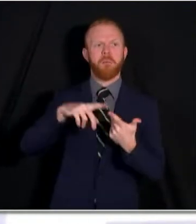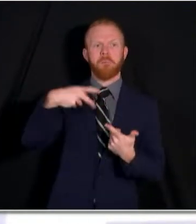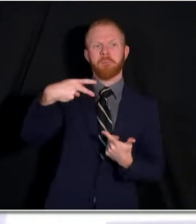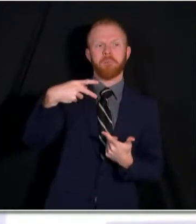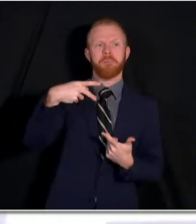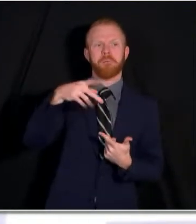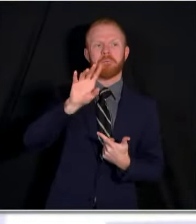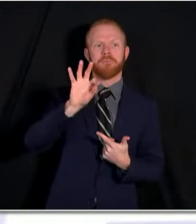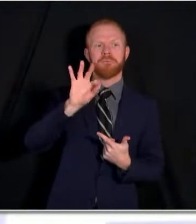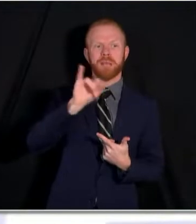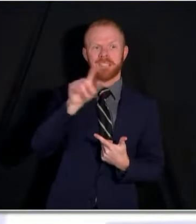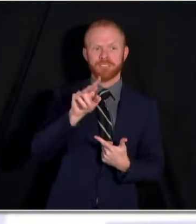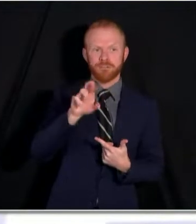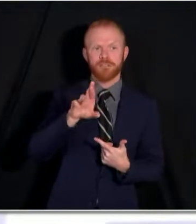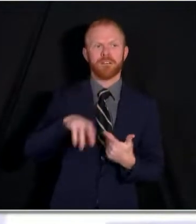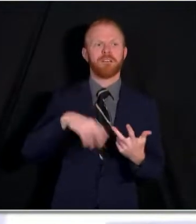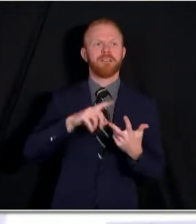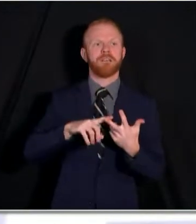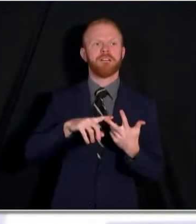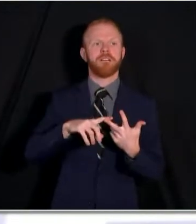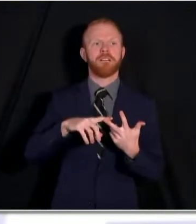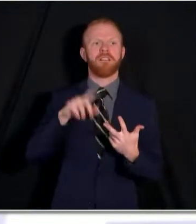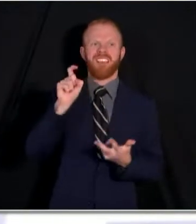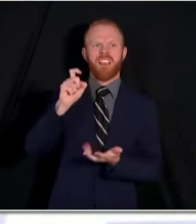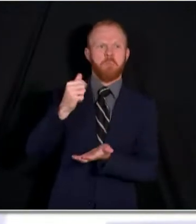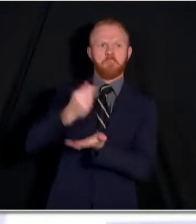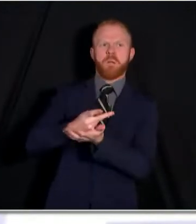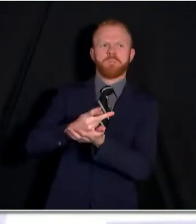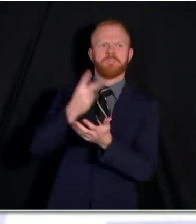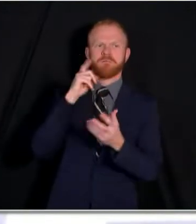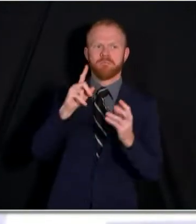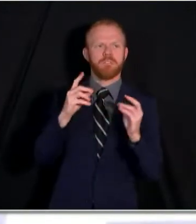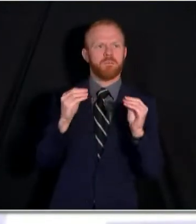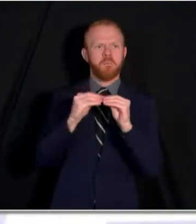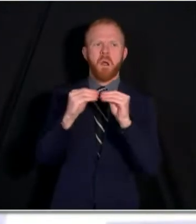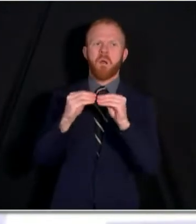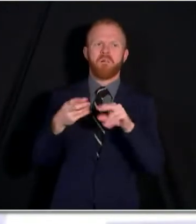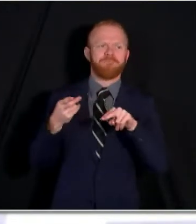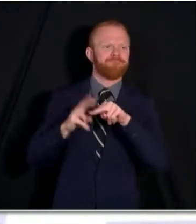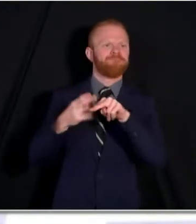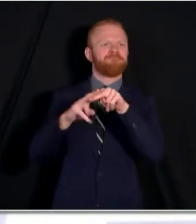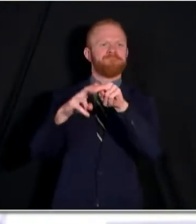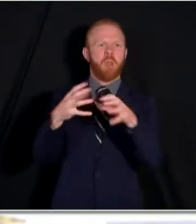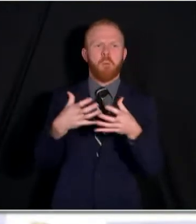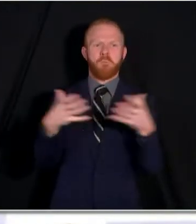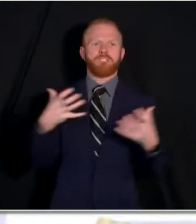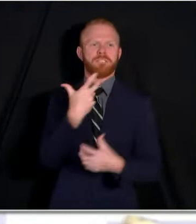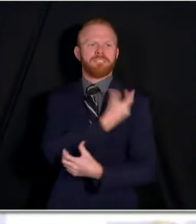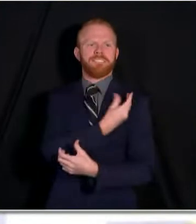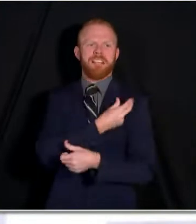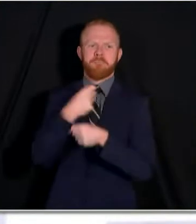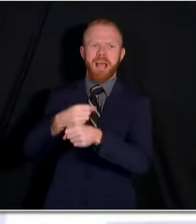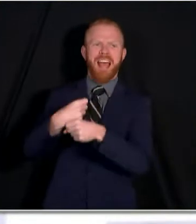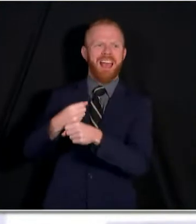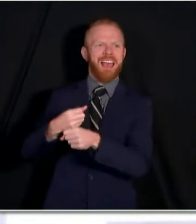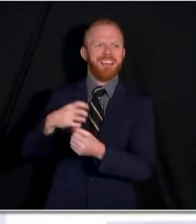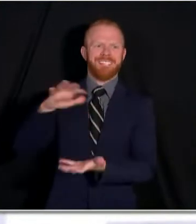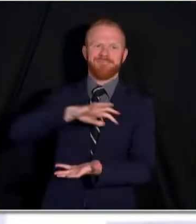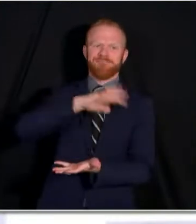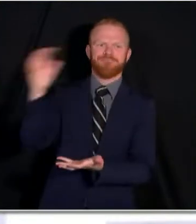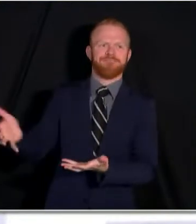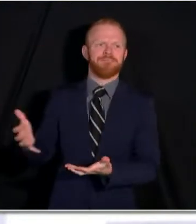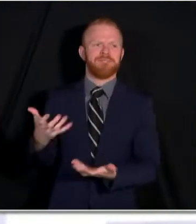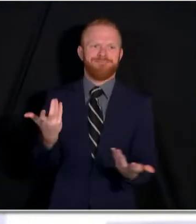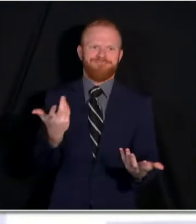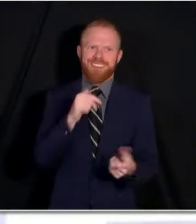the J&J vaccine. We need to provide an ample supply so we can plan not just 2 to 3 weeks out, but over the course of